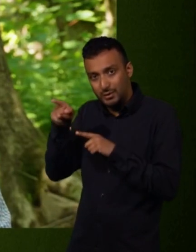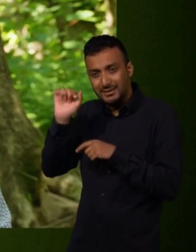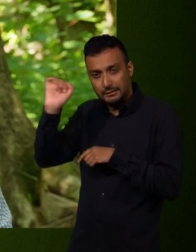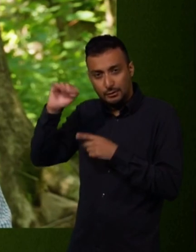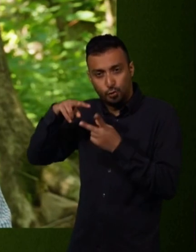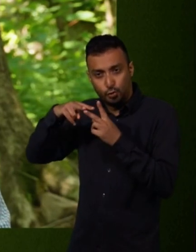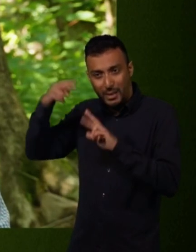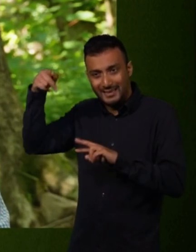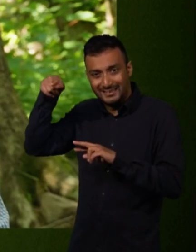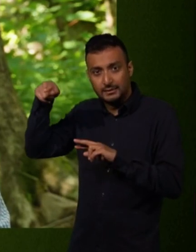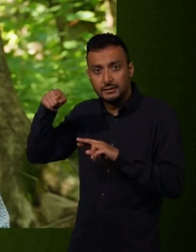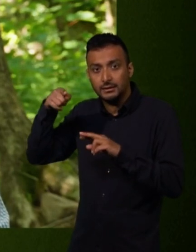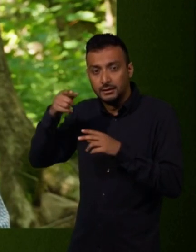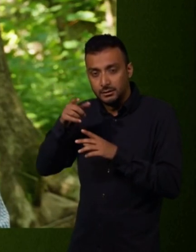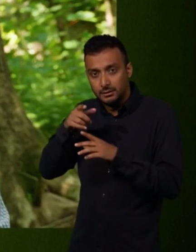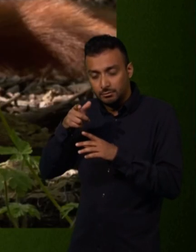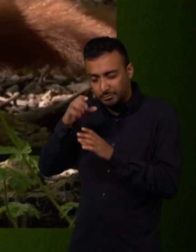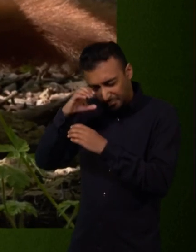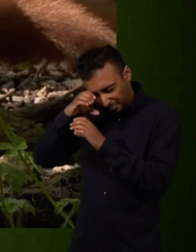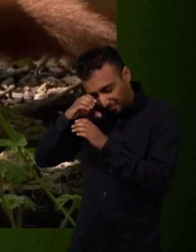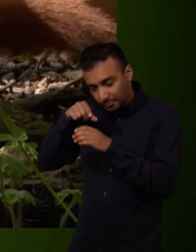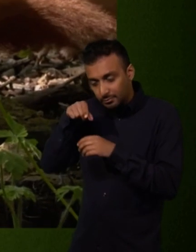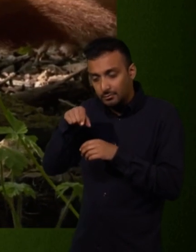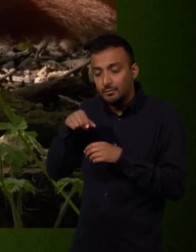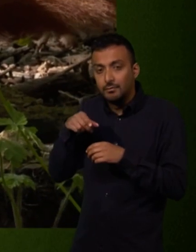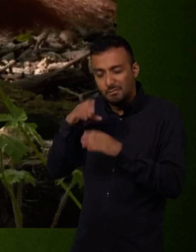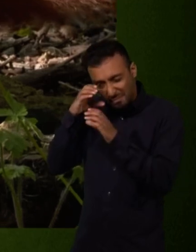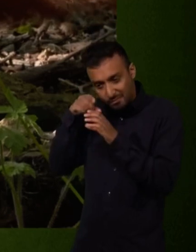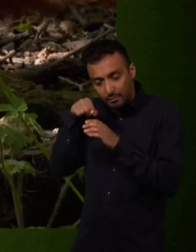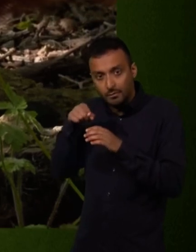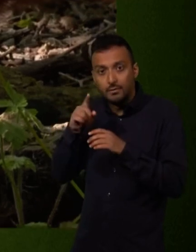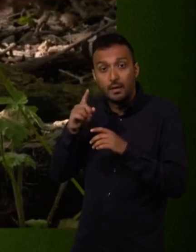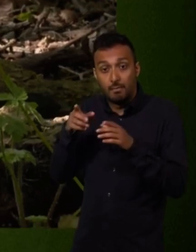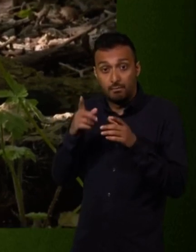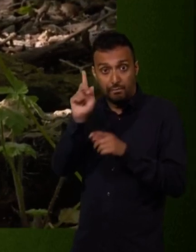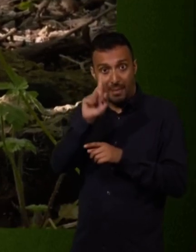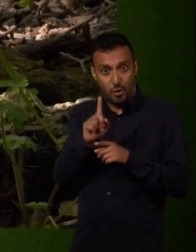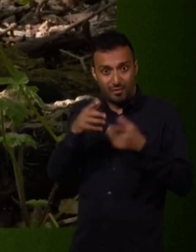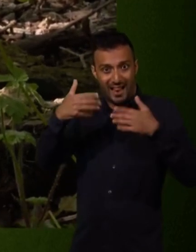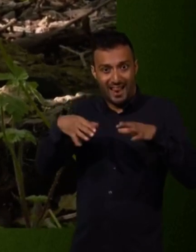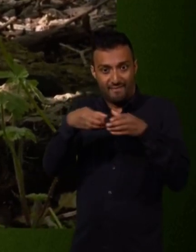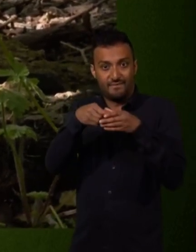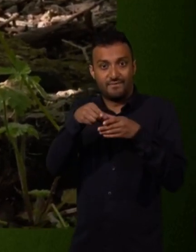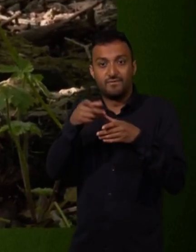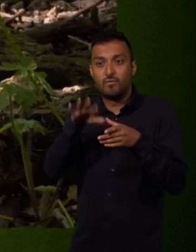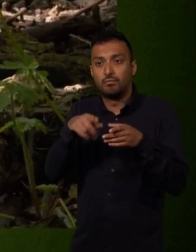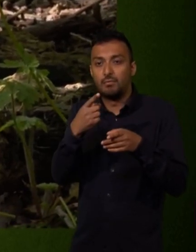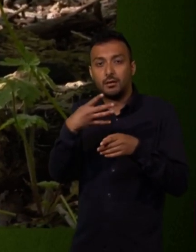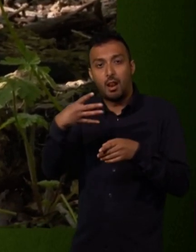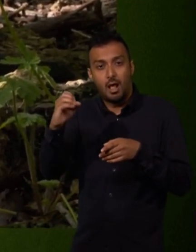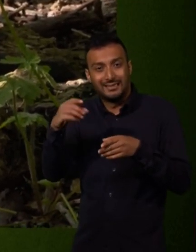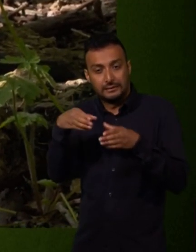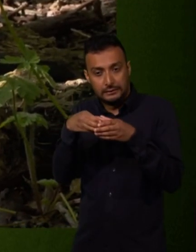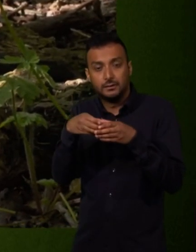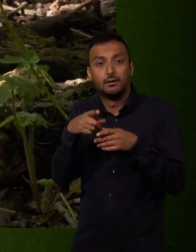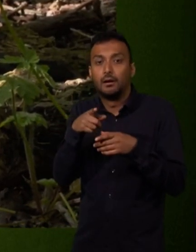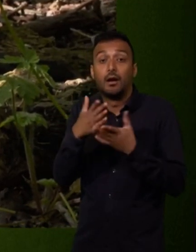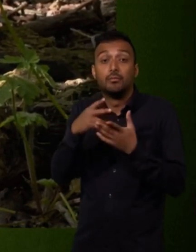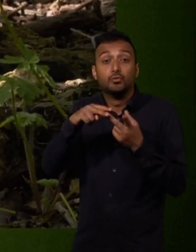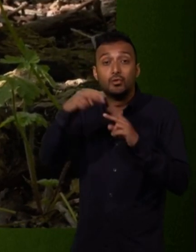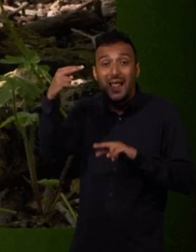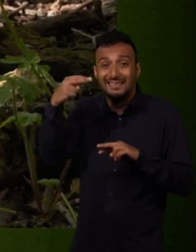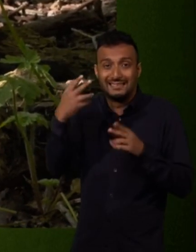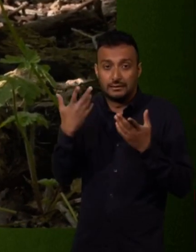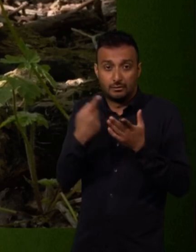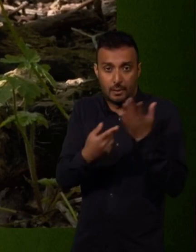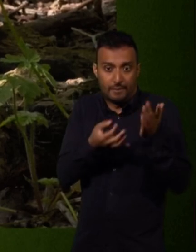90s. And what they found was they were very inbred. So our decision was then to bring in new genetics, and we made the decision to